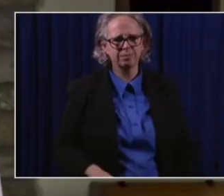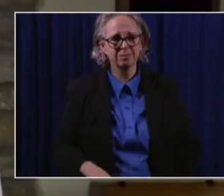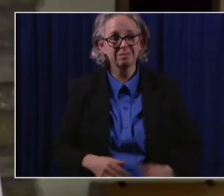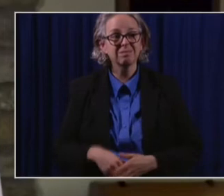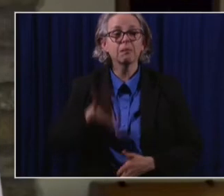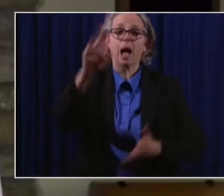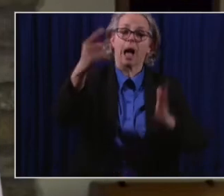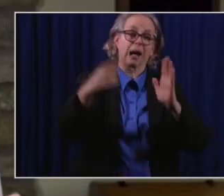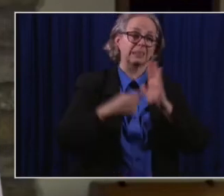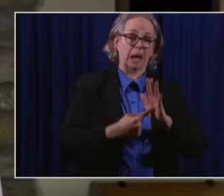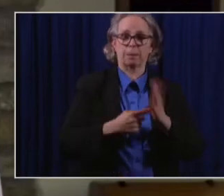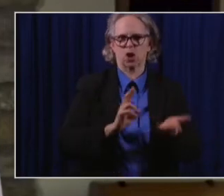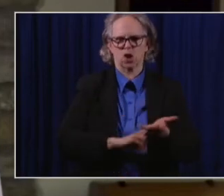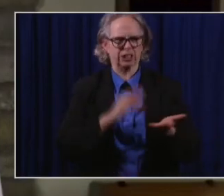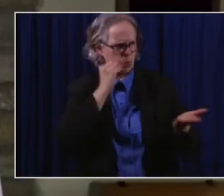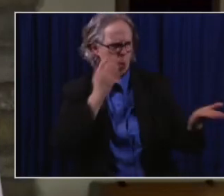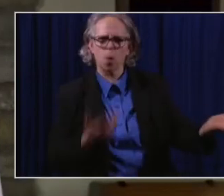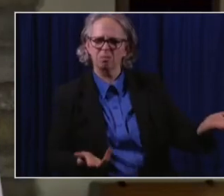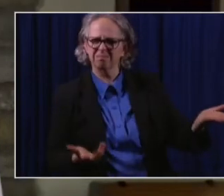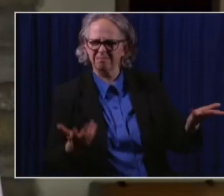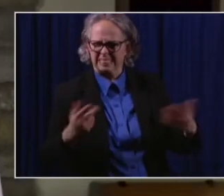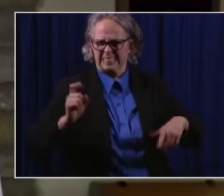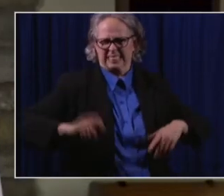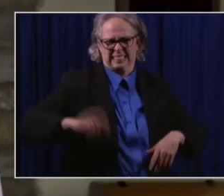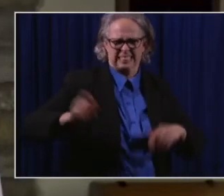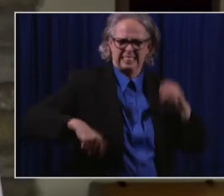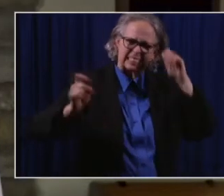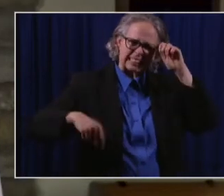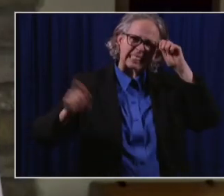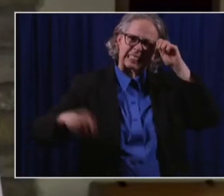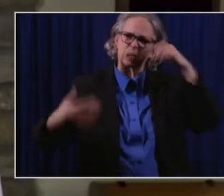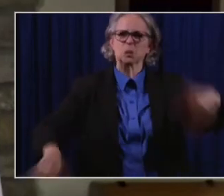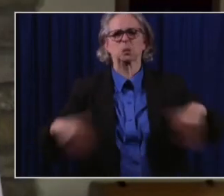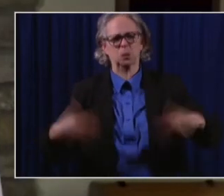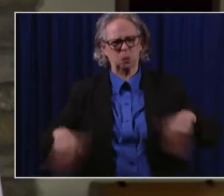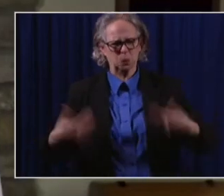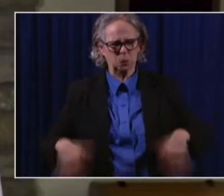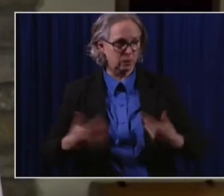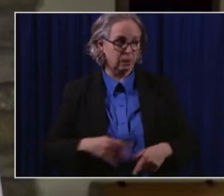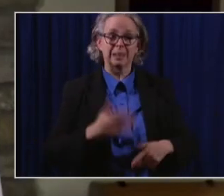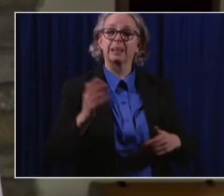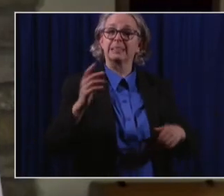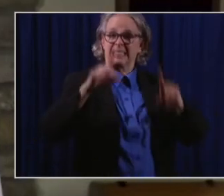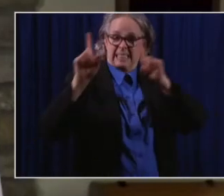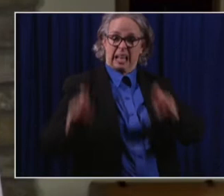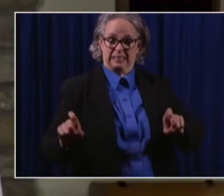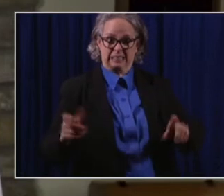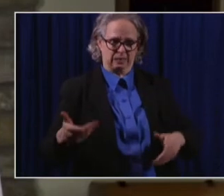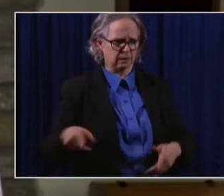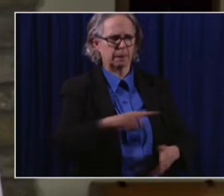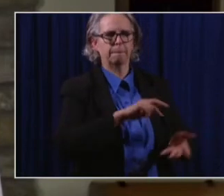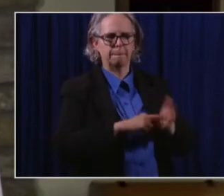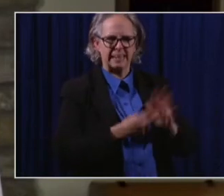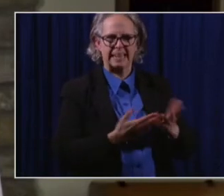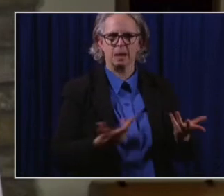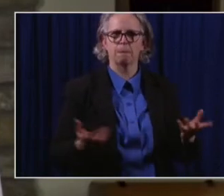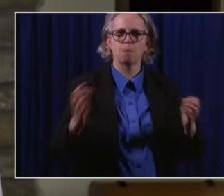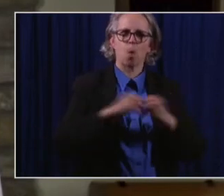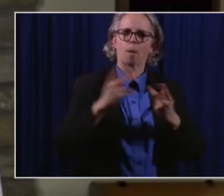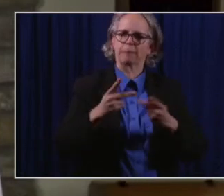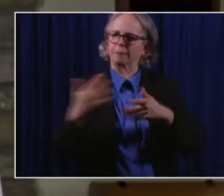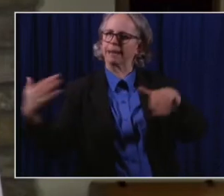nursing homes, it's going to significantly increase how often, for example, we are